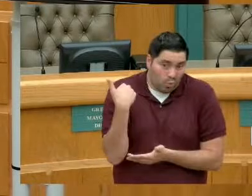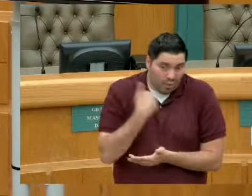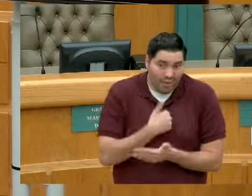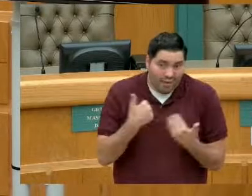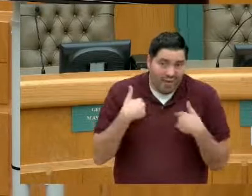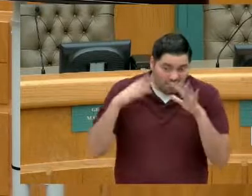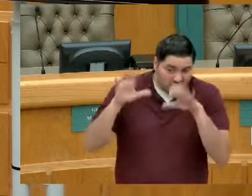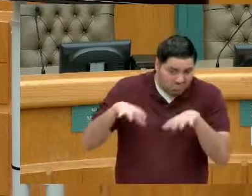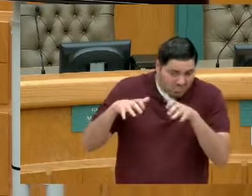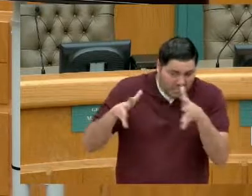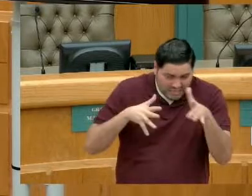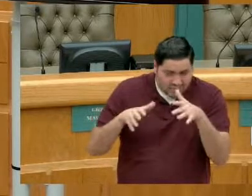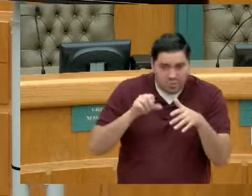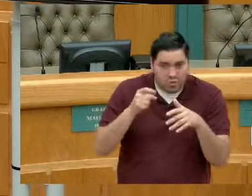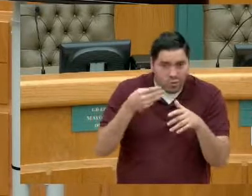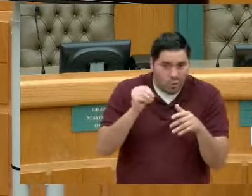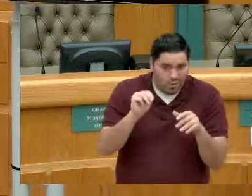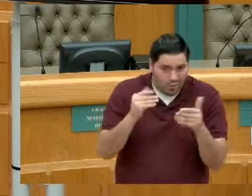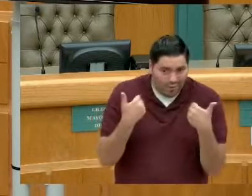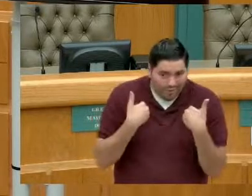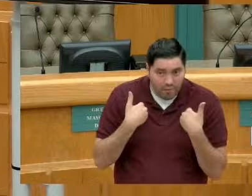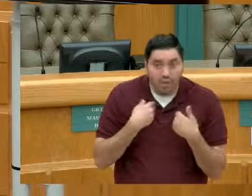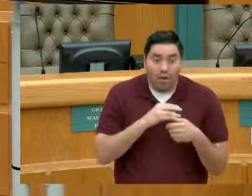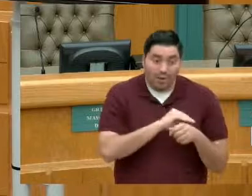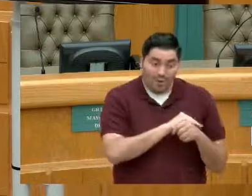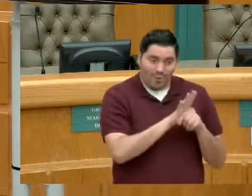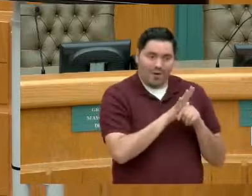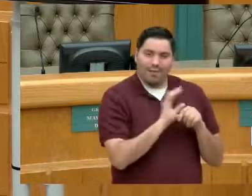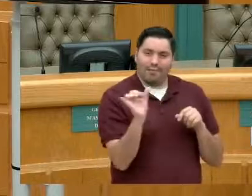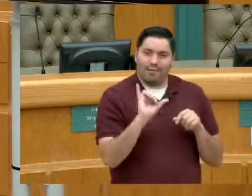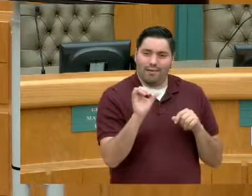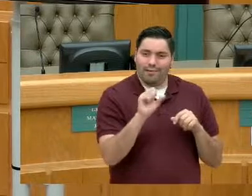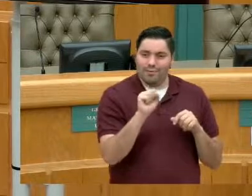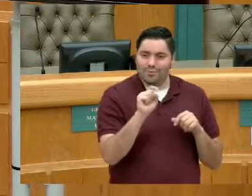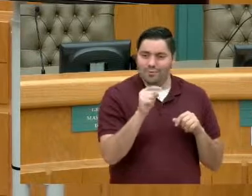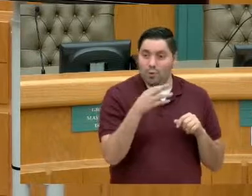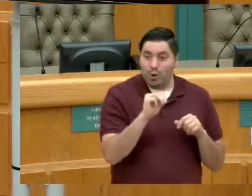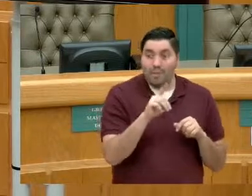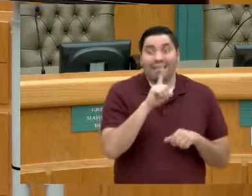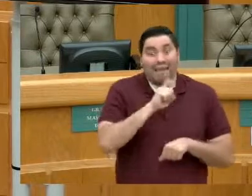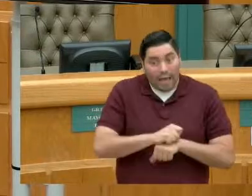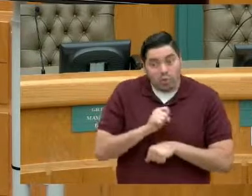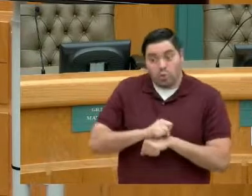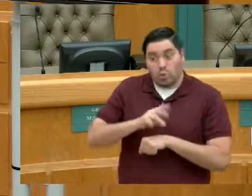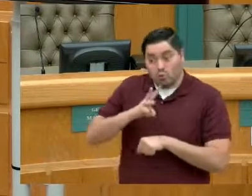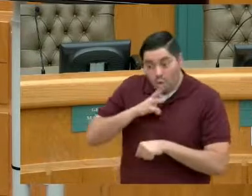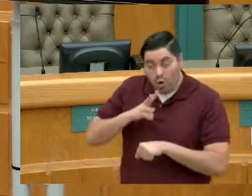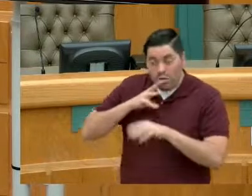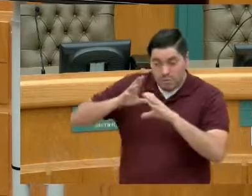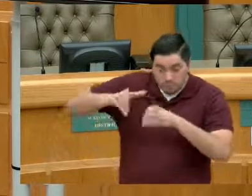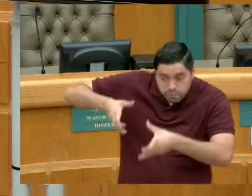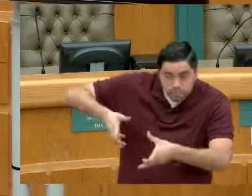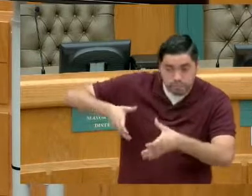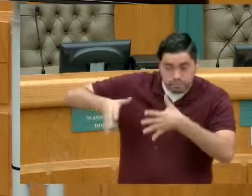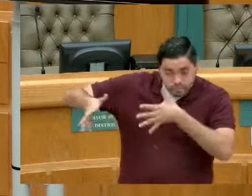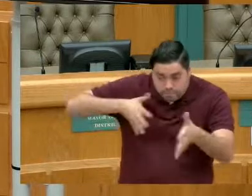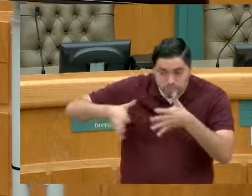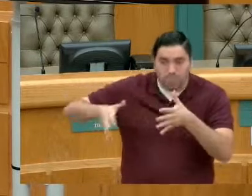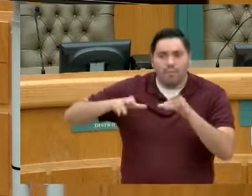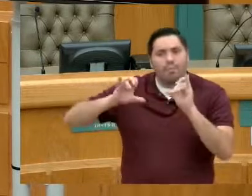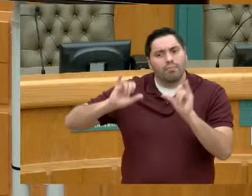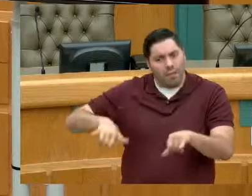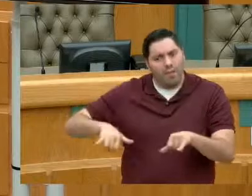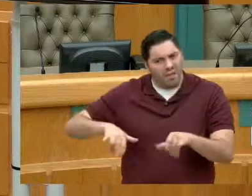So the coronavirus is just one kind of a storm. There's the actual wind and water storms. And so let's get ready to be